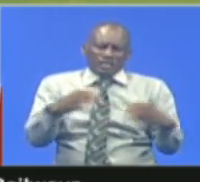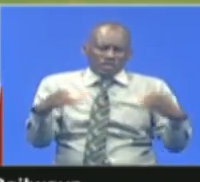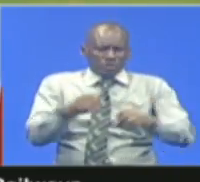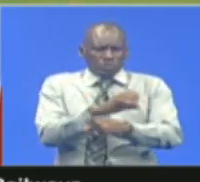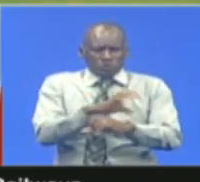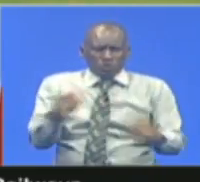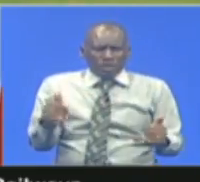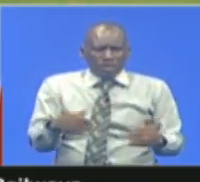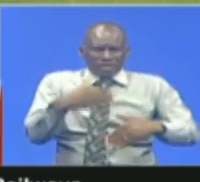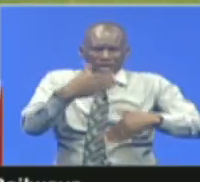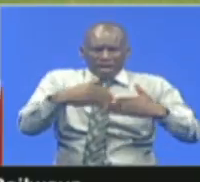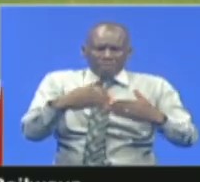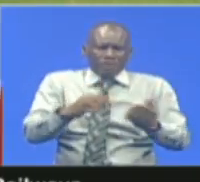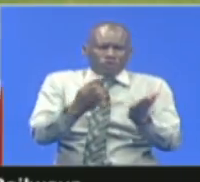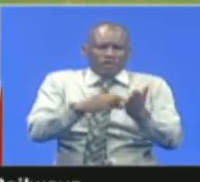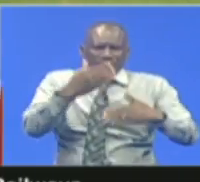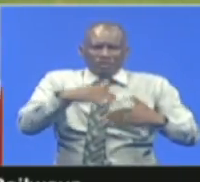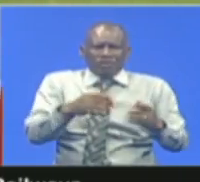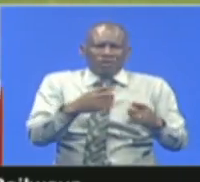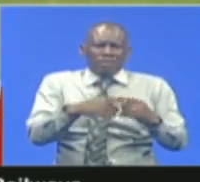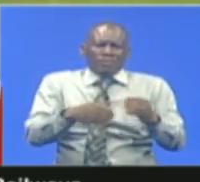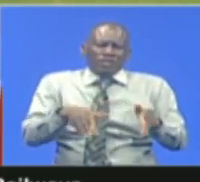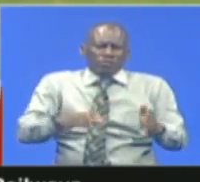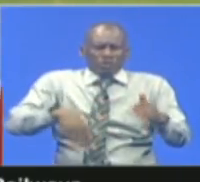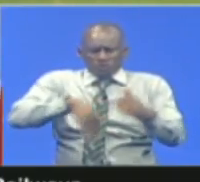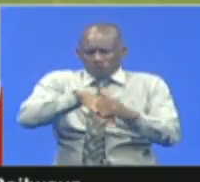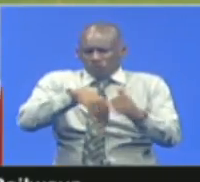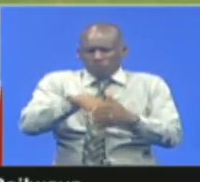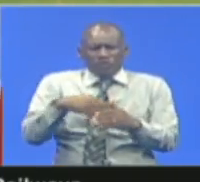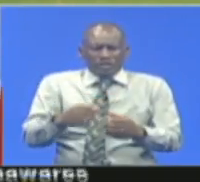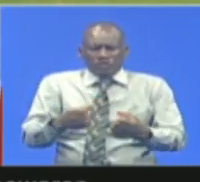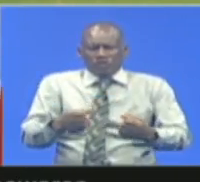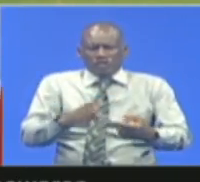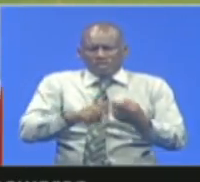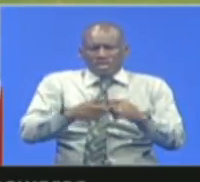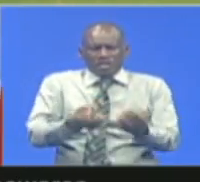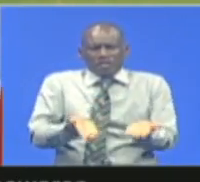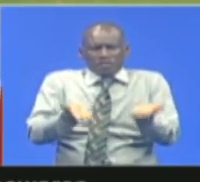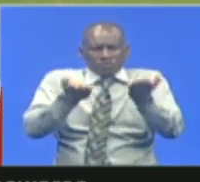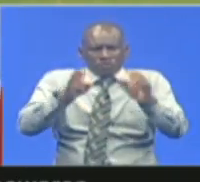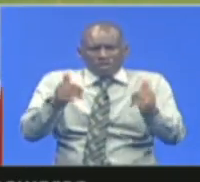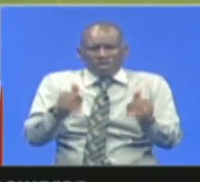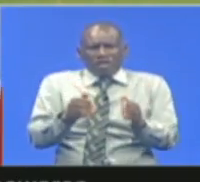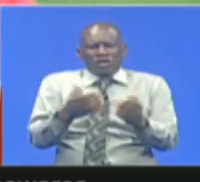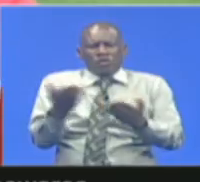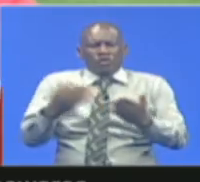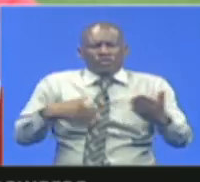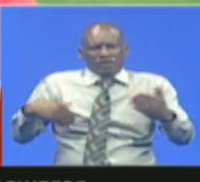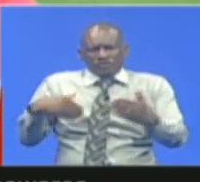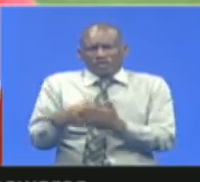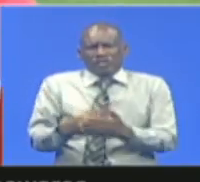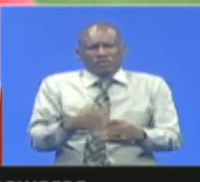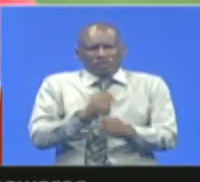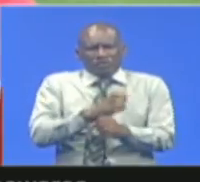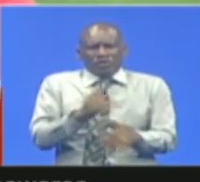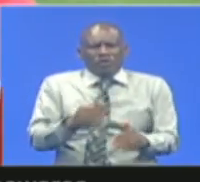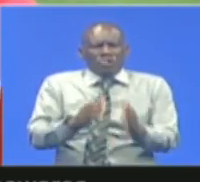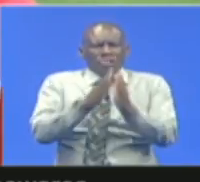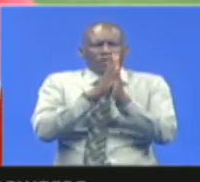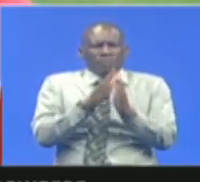wetu, but ukiangalia currently venye amekuwa akicheza amekuwa akicheza poa, azino improve. Pia sina dhani pia tumefika zile kuna hizo step tumemake. We just pray that